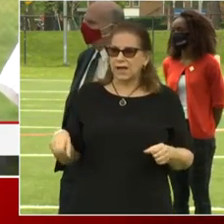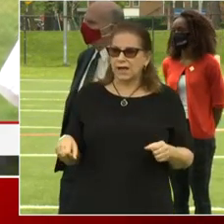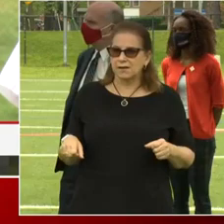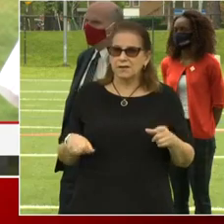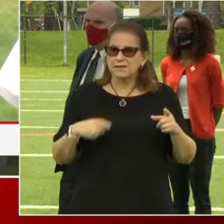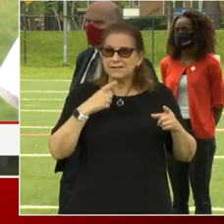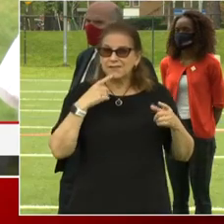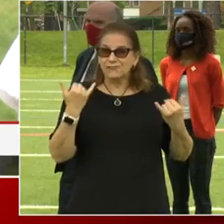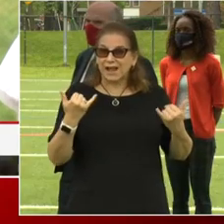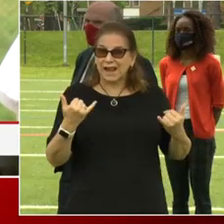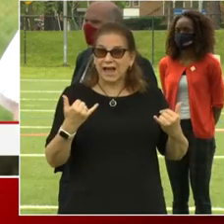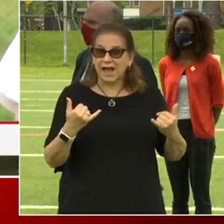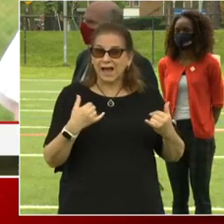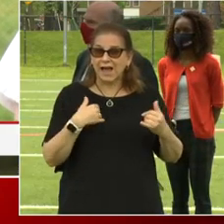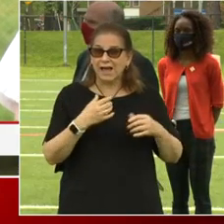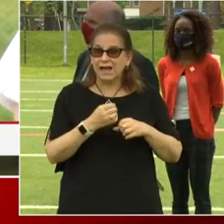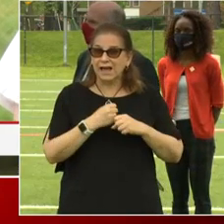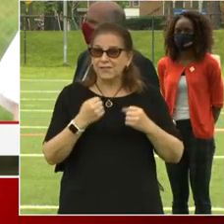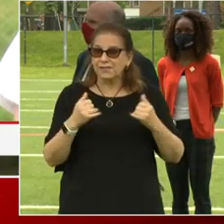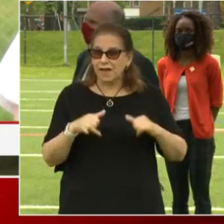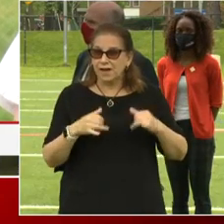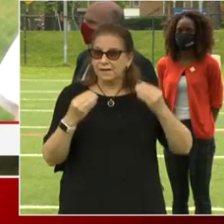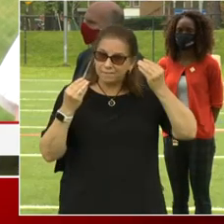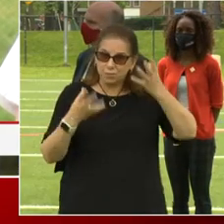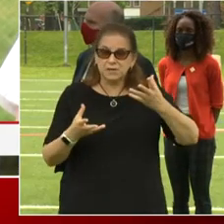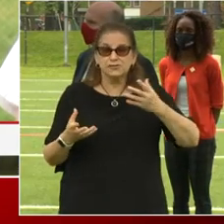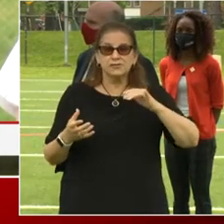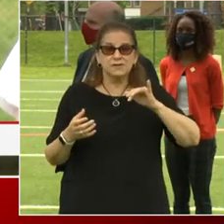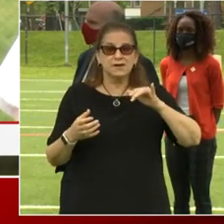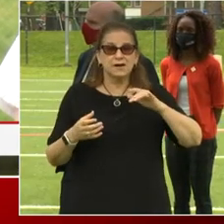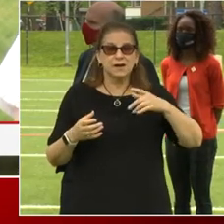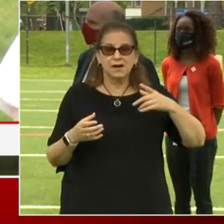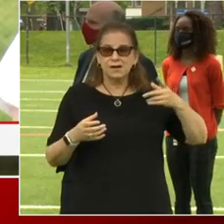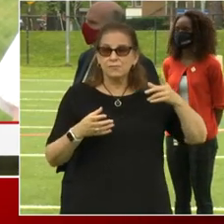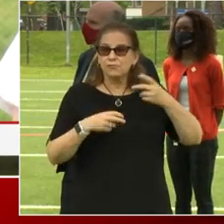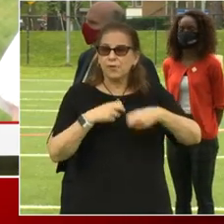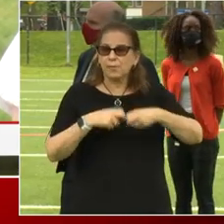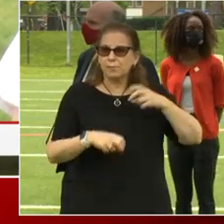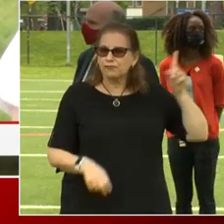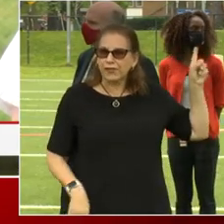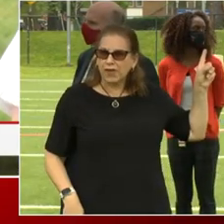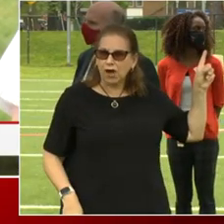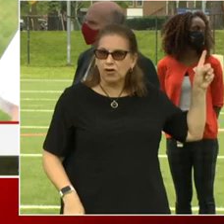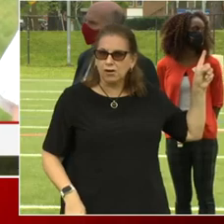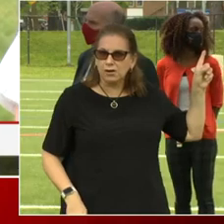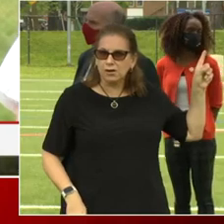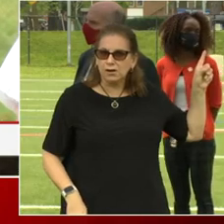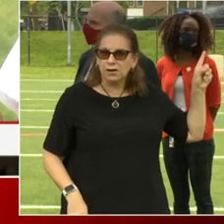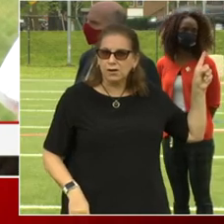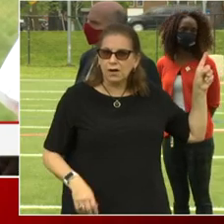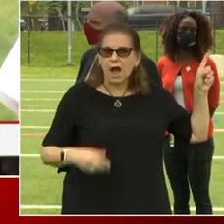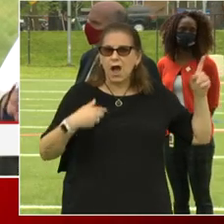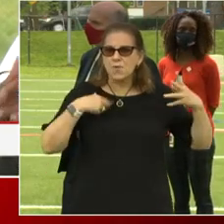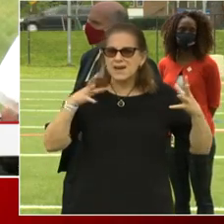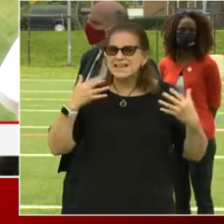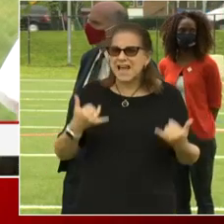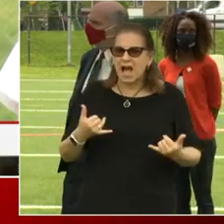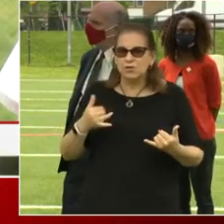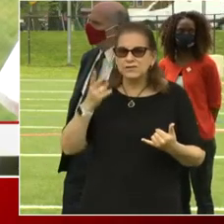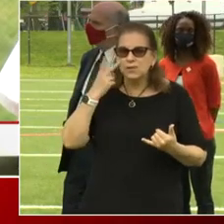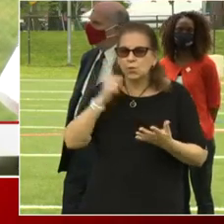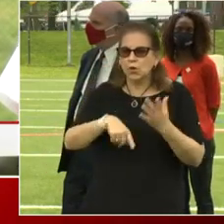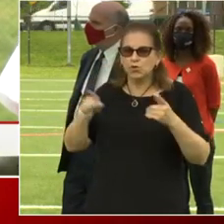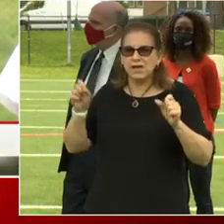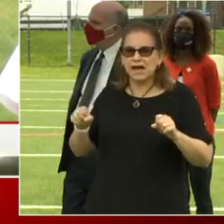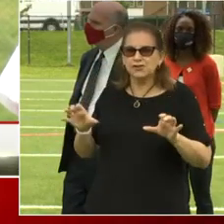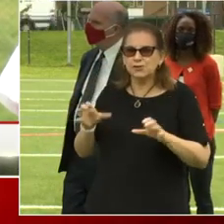start this there. year, let's get this out of here. You have my support. Let's get this out And of here. whatever we need to do in terms of making sure that this community